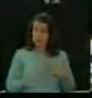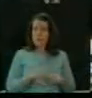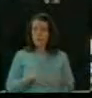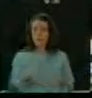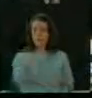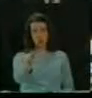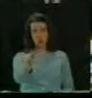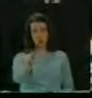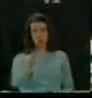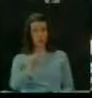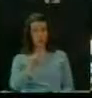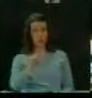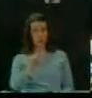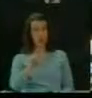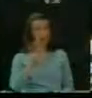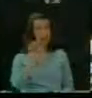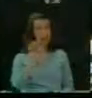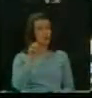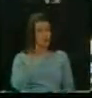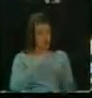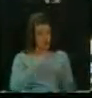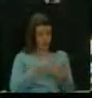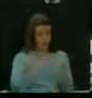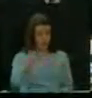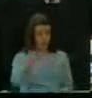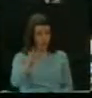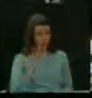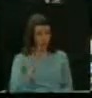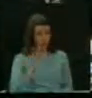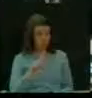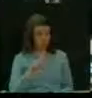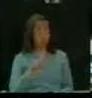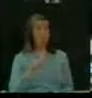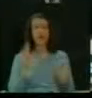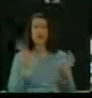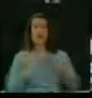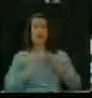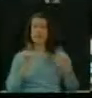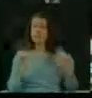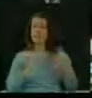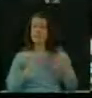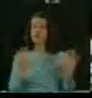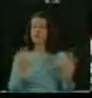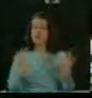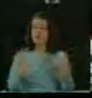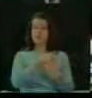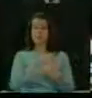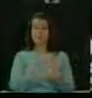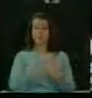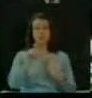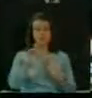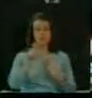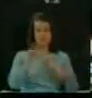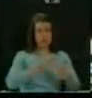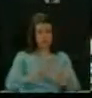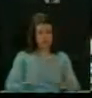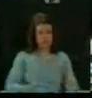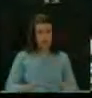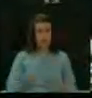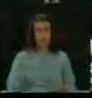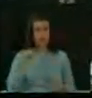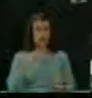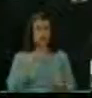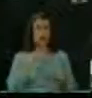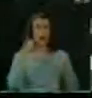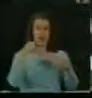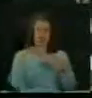but you withdrew that. And so when you withdrew it, it's very obvious that this policy needs to be looked at. And that was when I